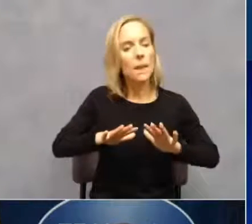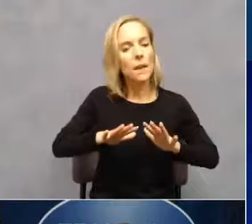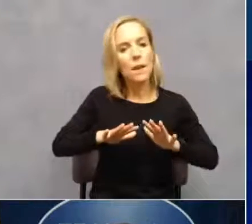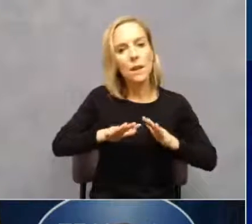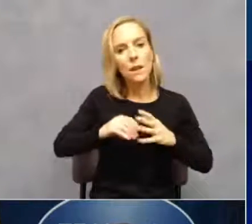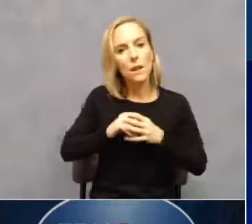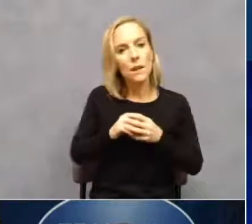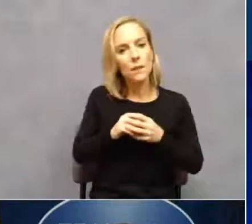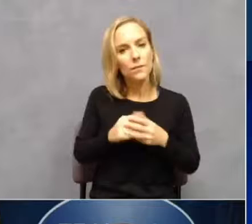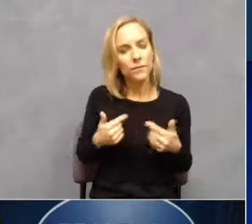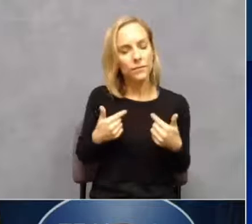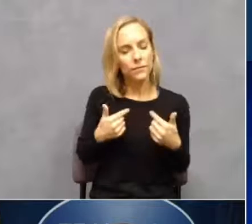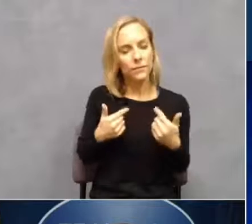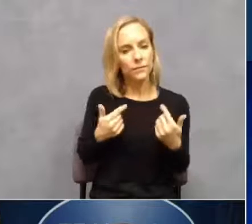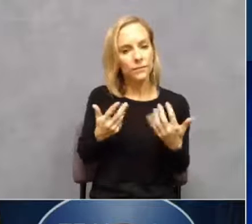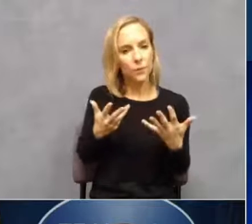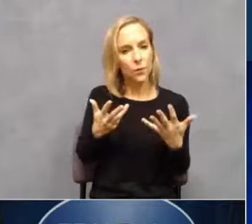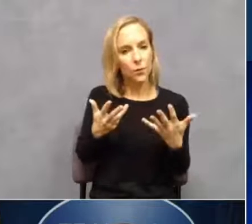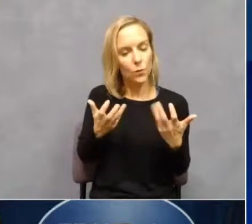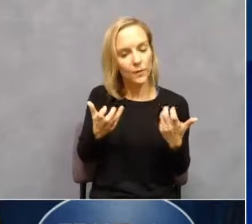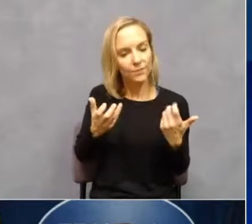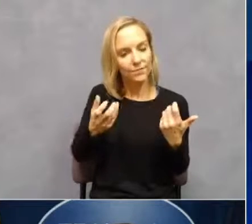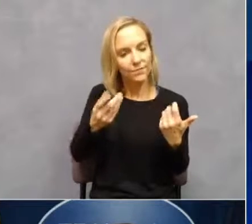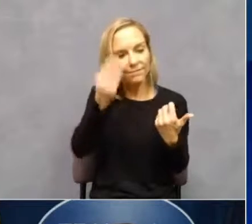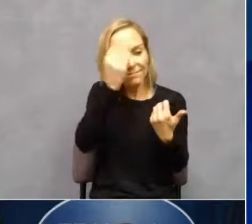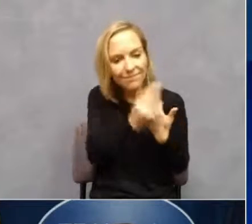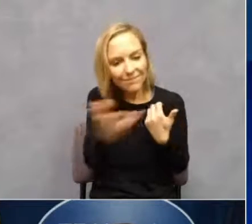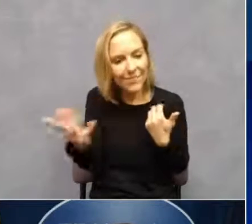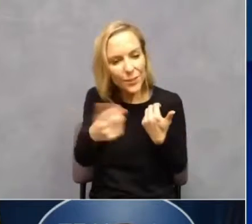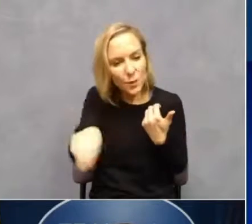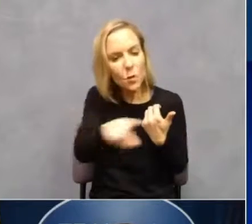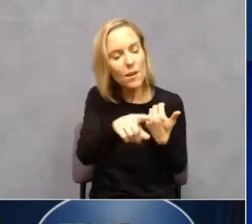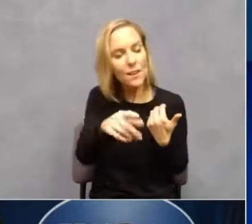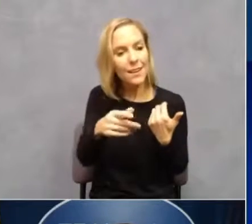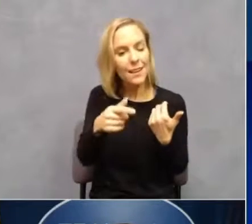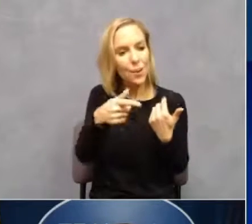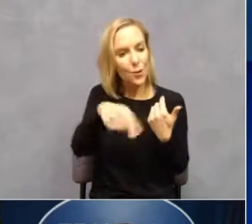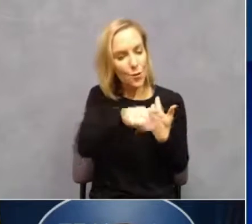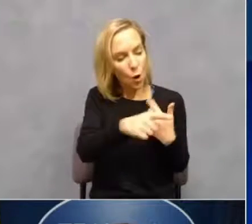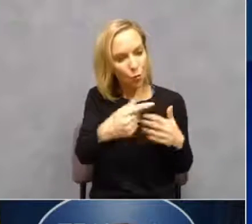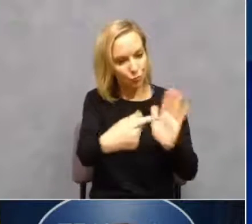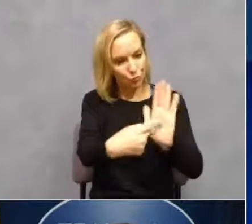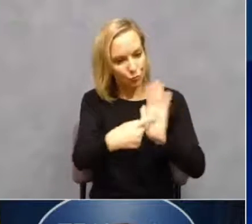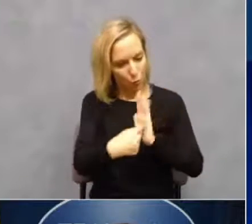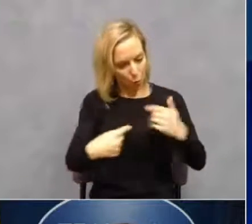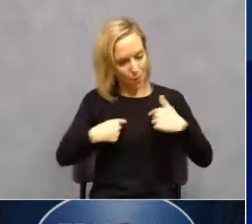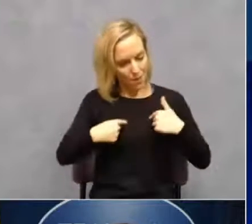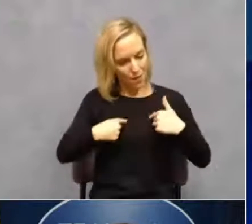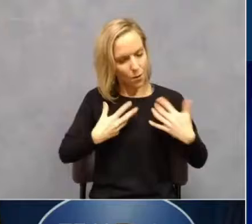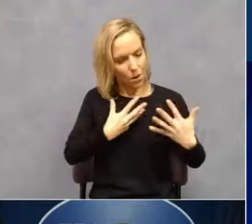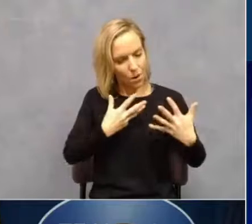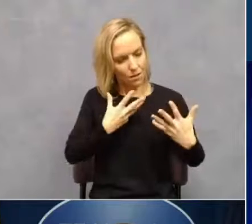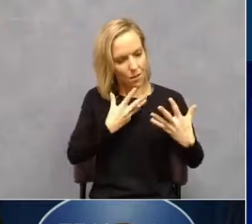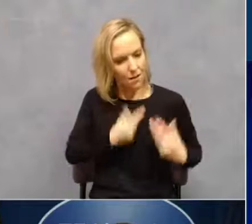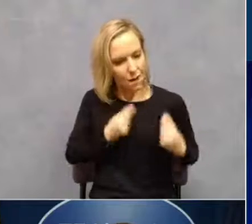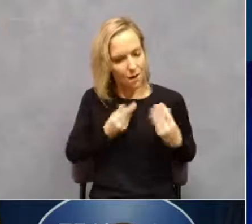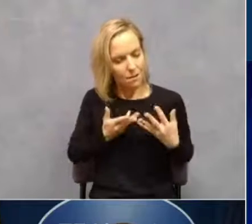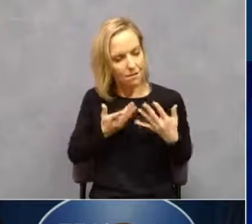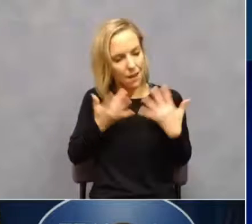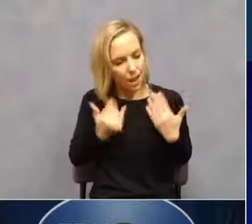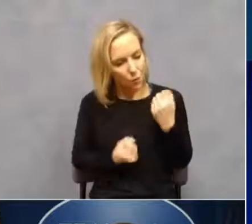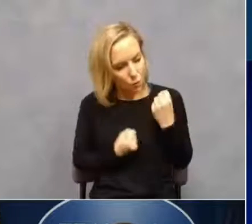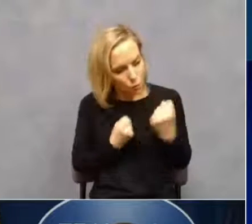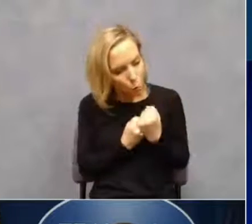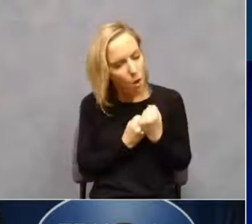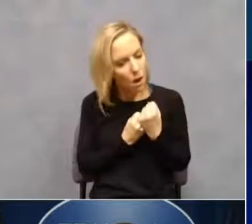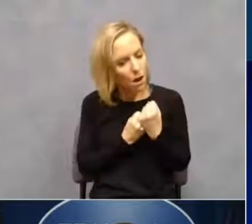I want to say to you all, let's take that kindness, that support, and let's give it